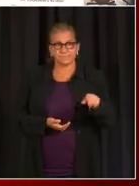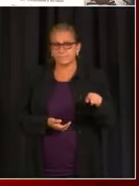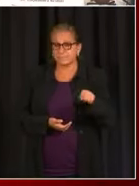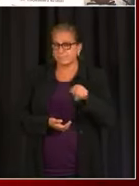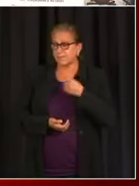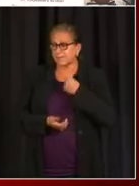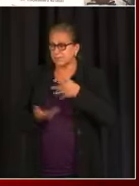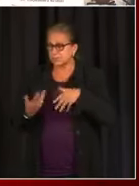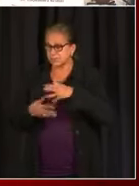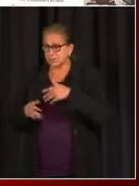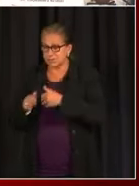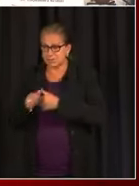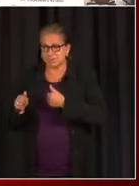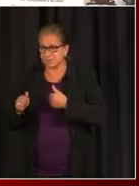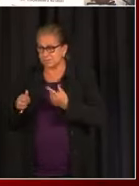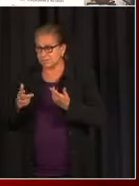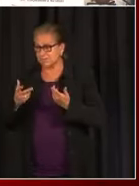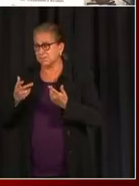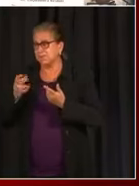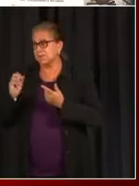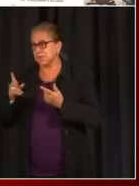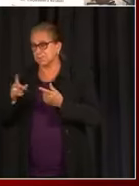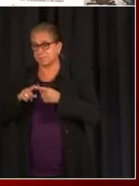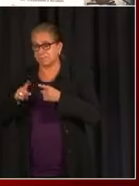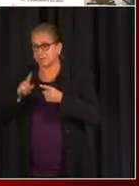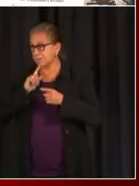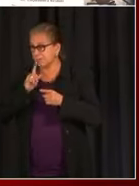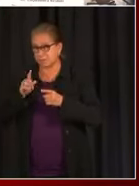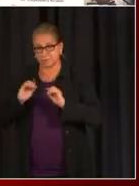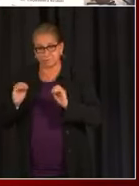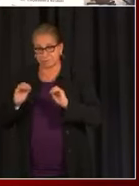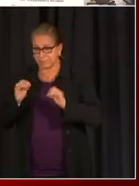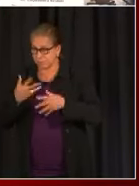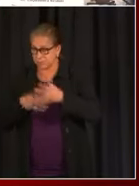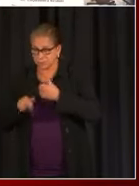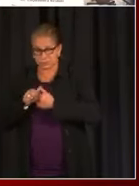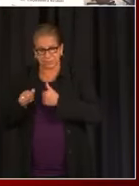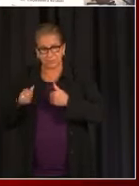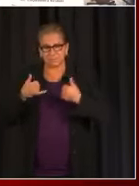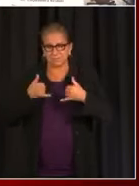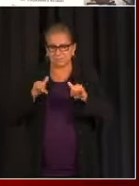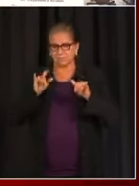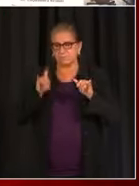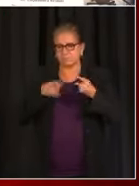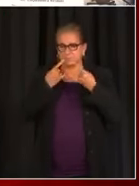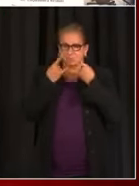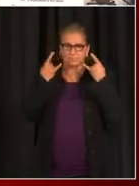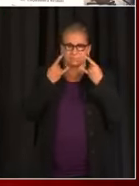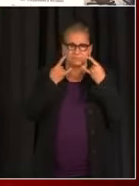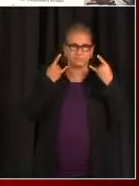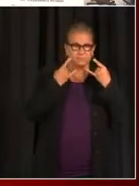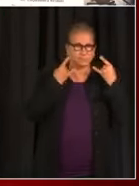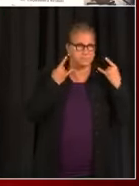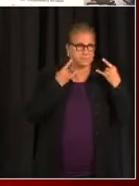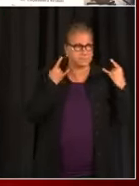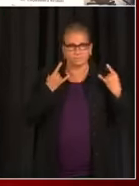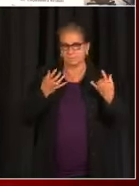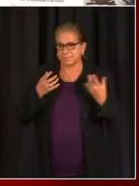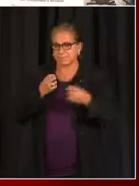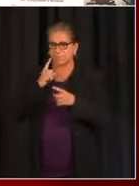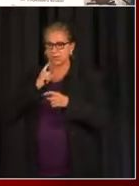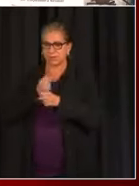6 feet will be able to use a different standard for determining when children must quarantine when they've come into